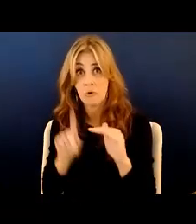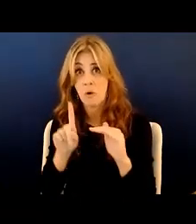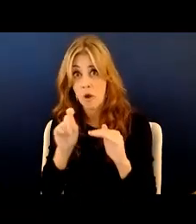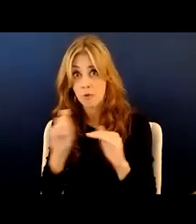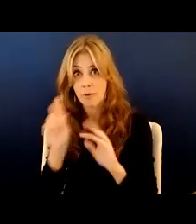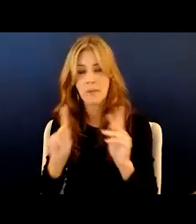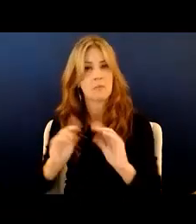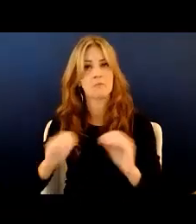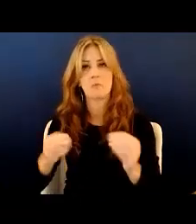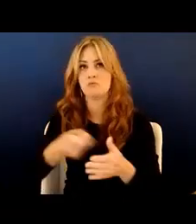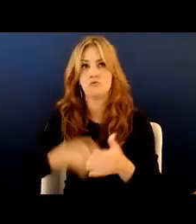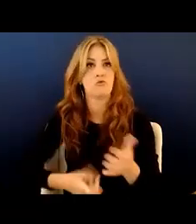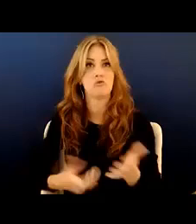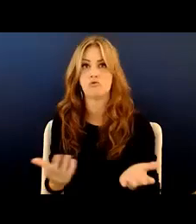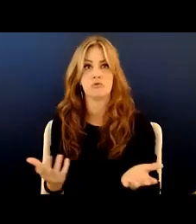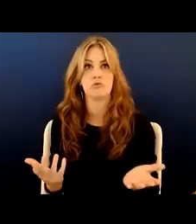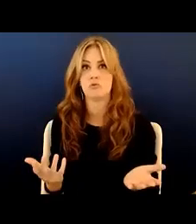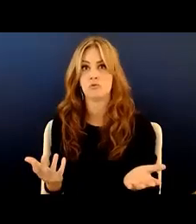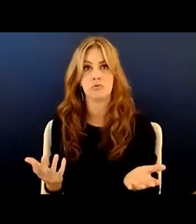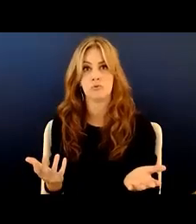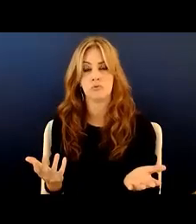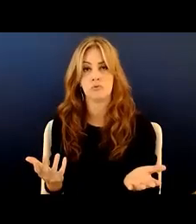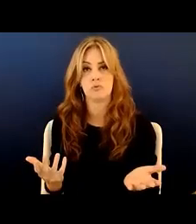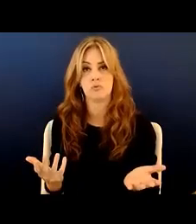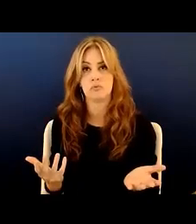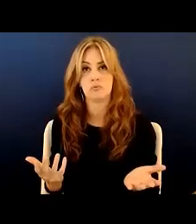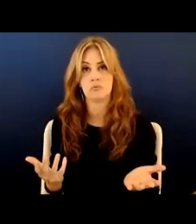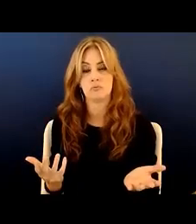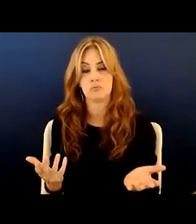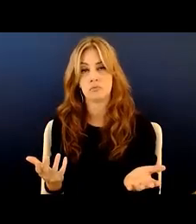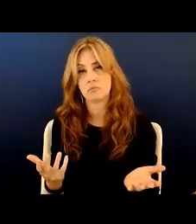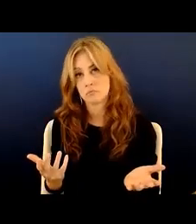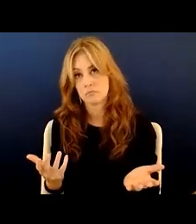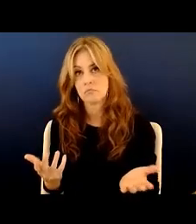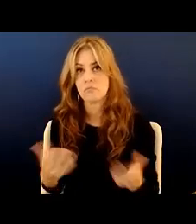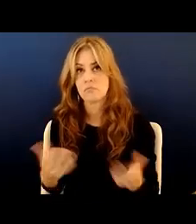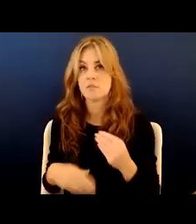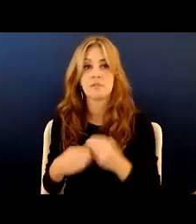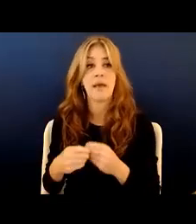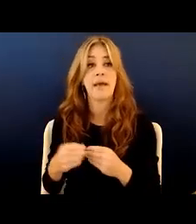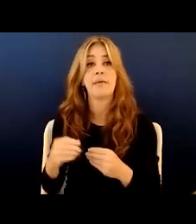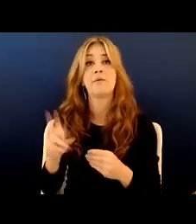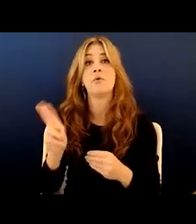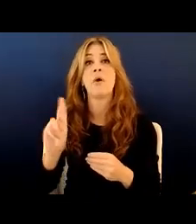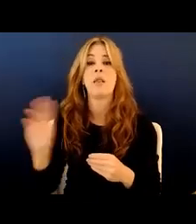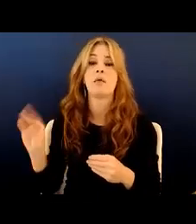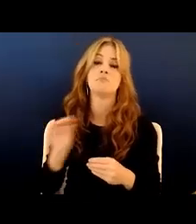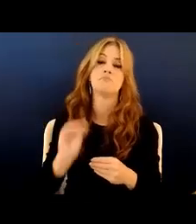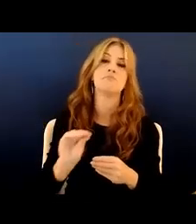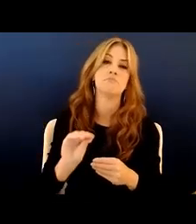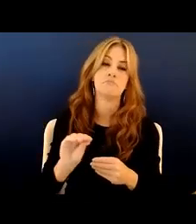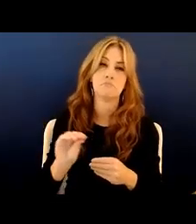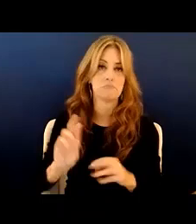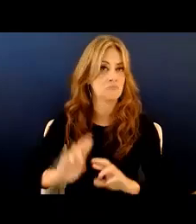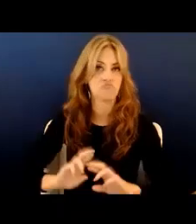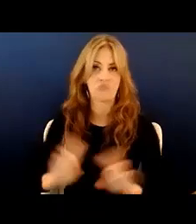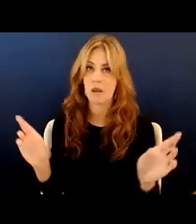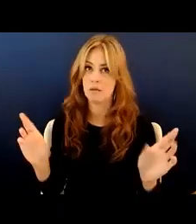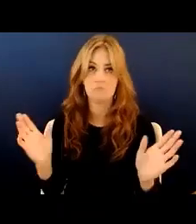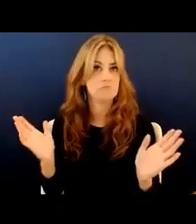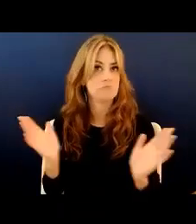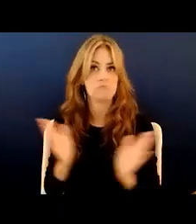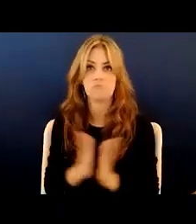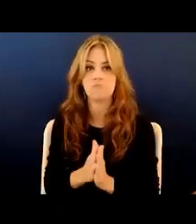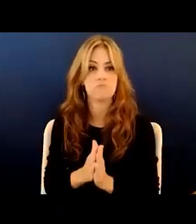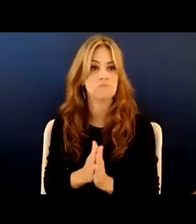no charge for it. So you know, you just add the URL there and you're ready to go. There's